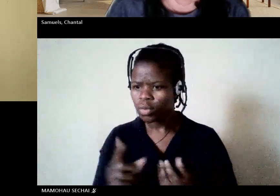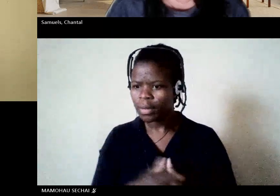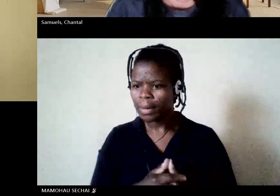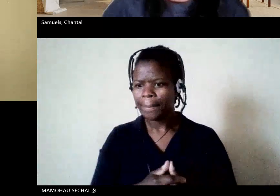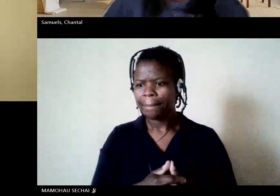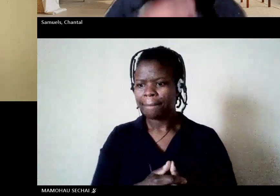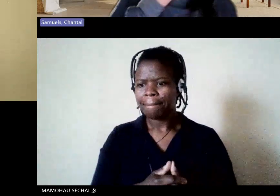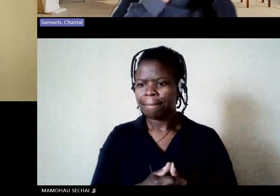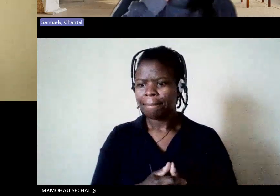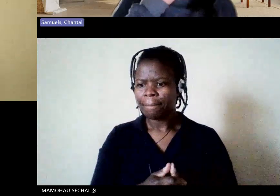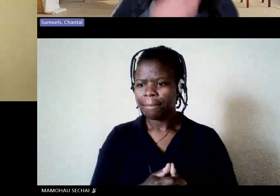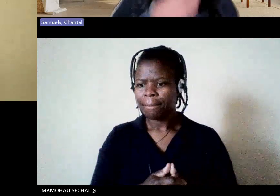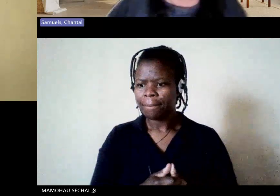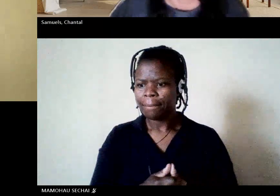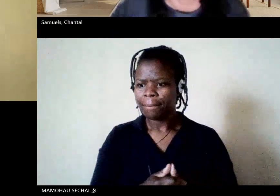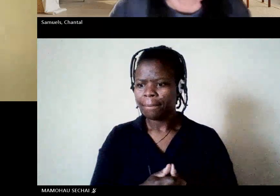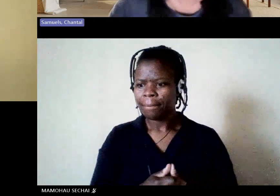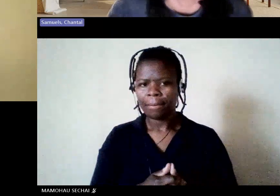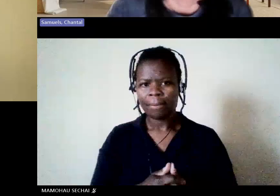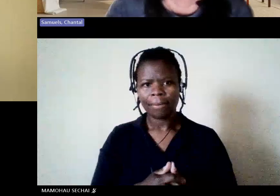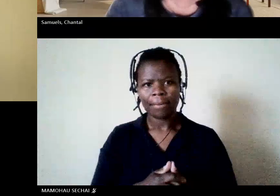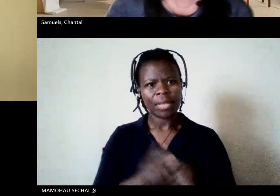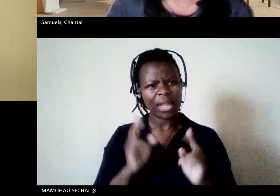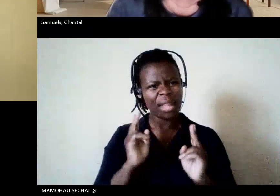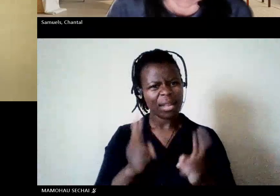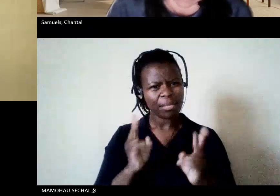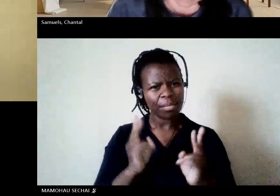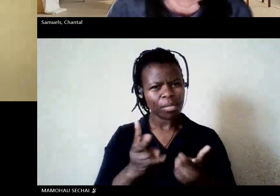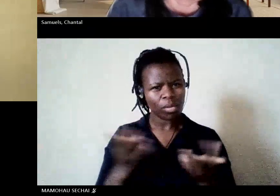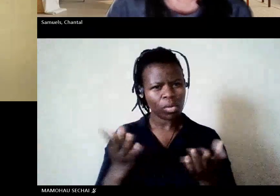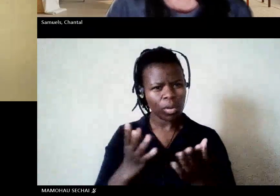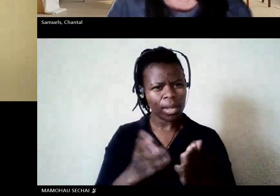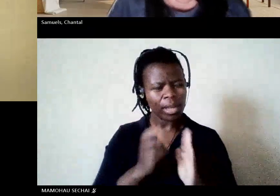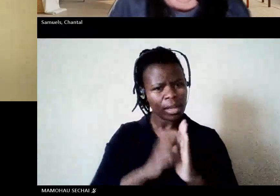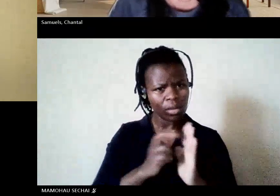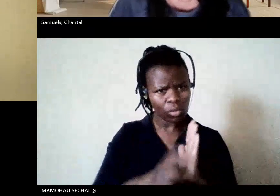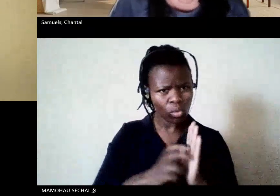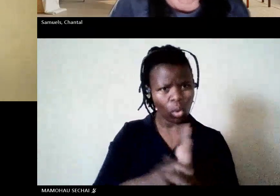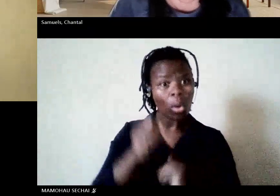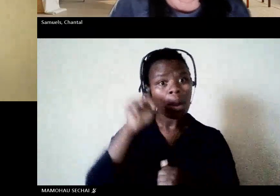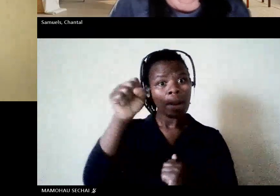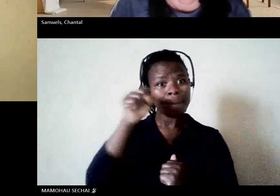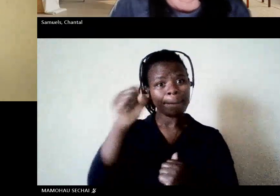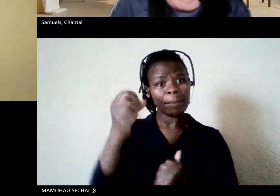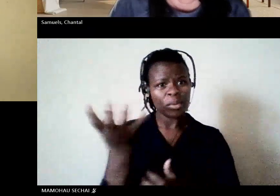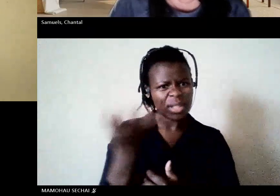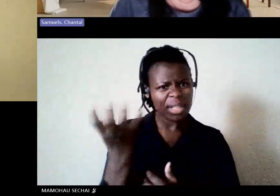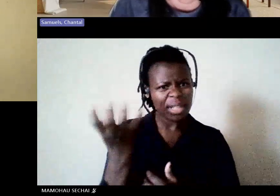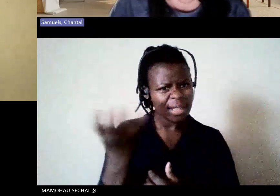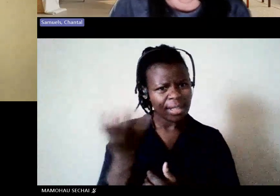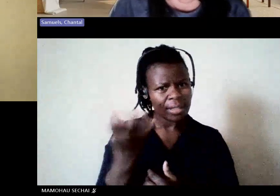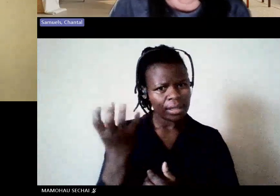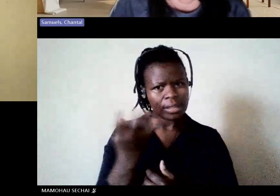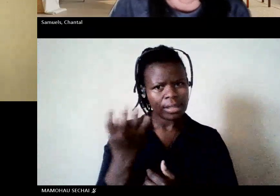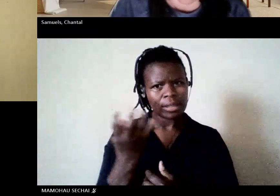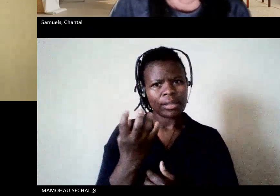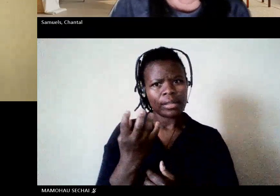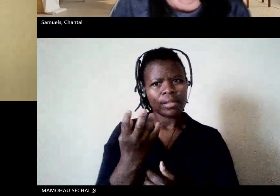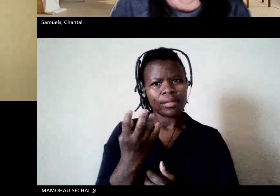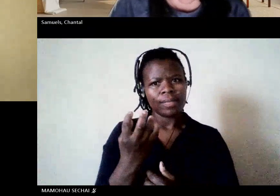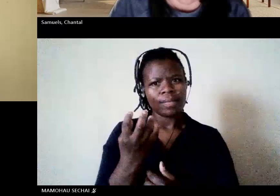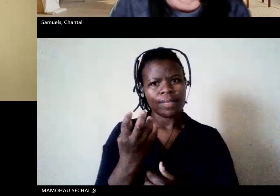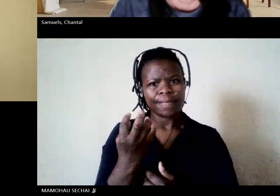in law, and people in political science, because I don't know, how do we just get these guys to see that